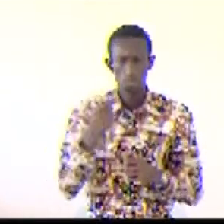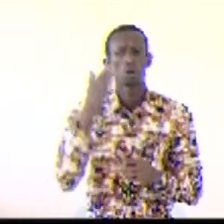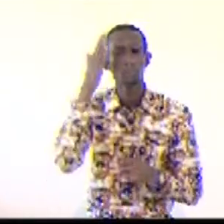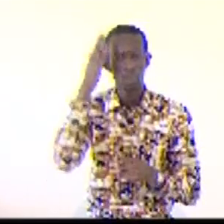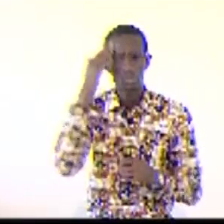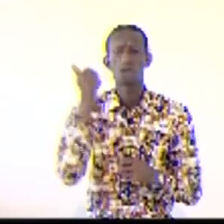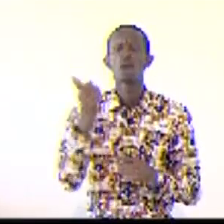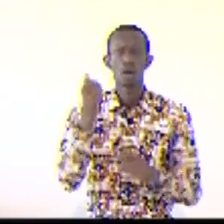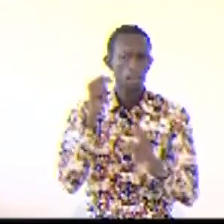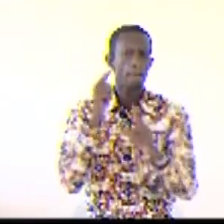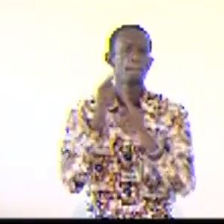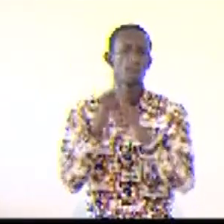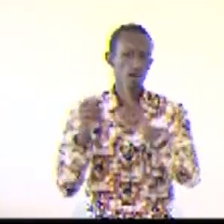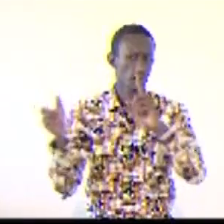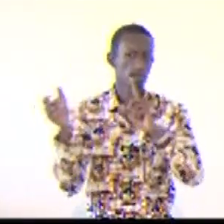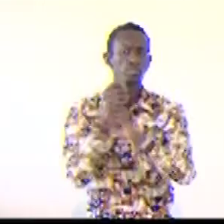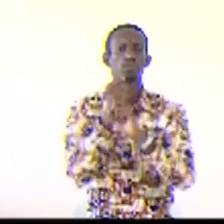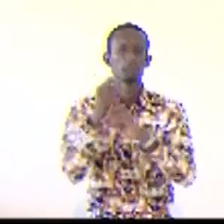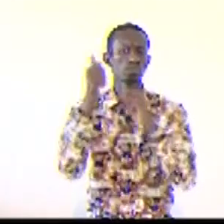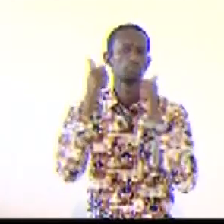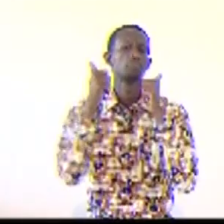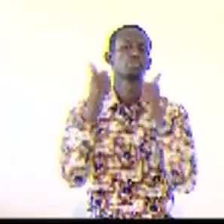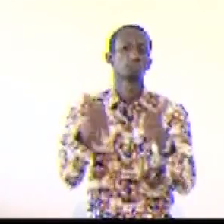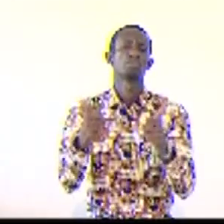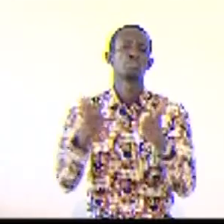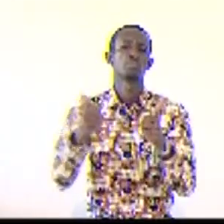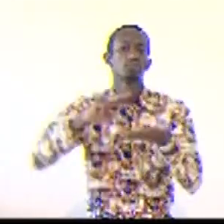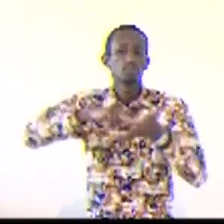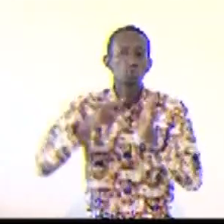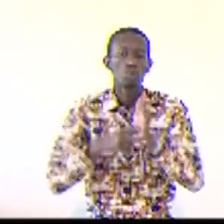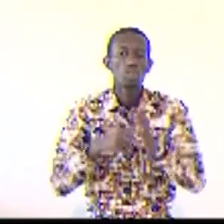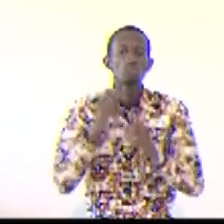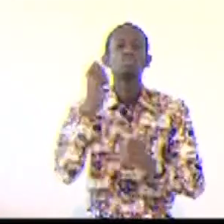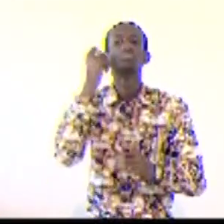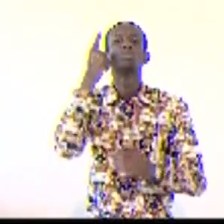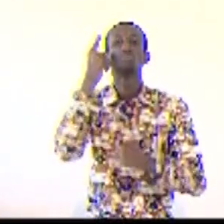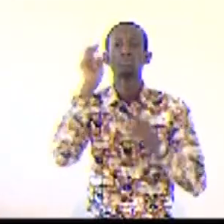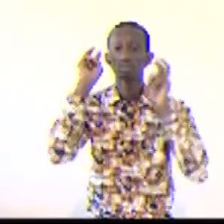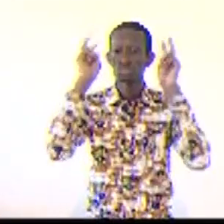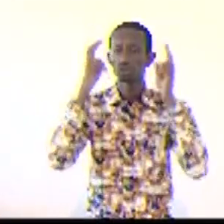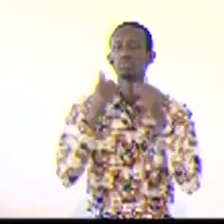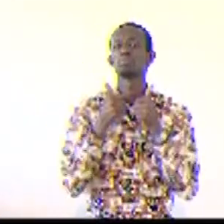objective, and that means we have understood the lesson, the unit, very well.